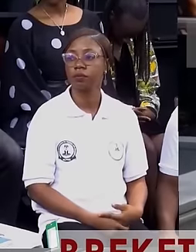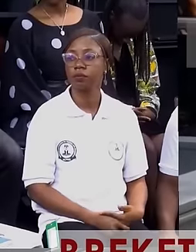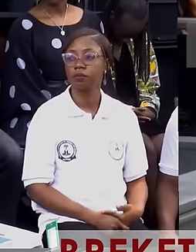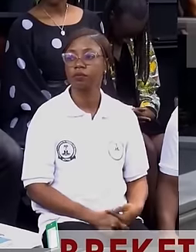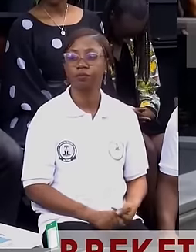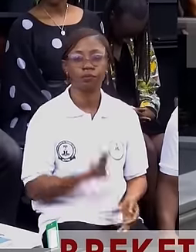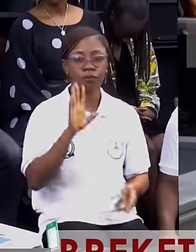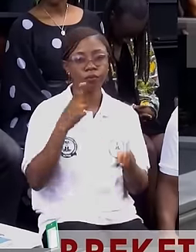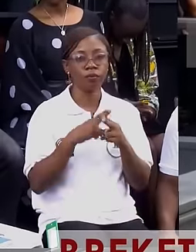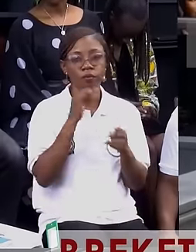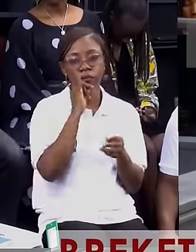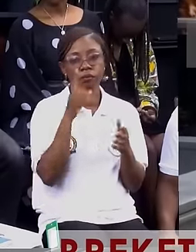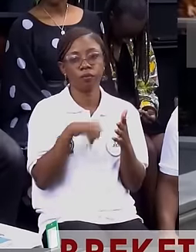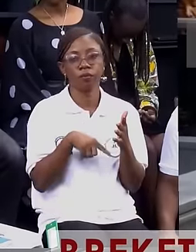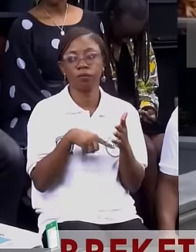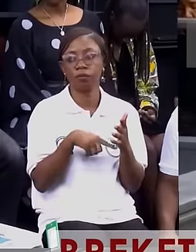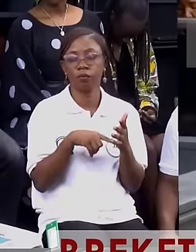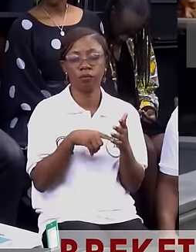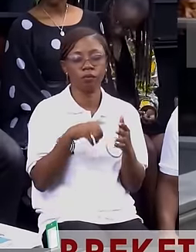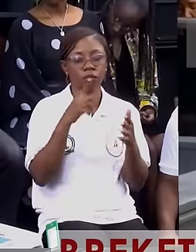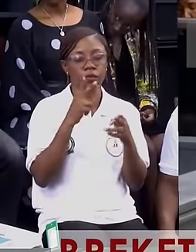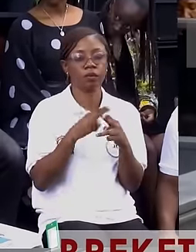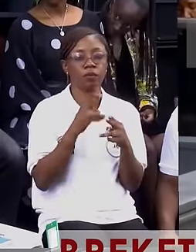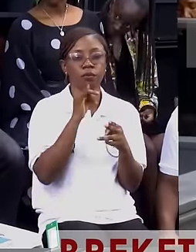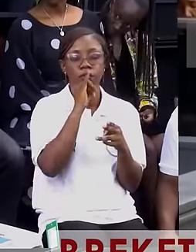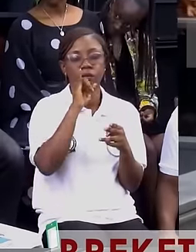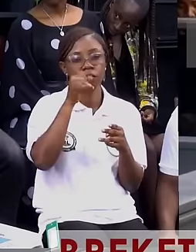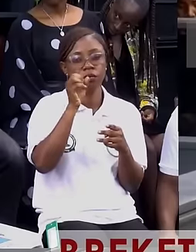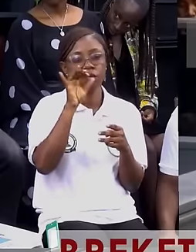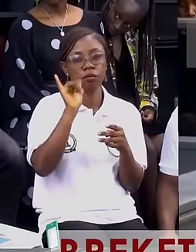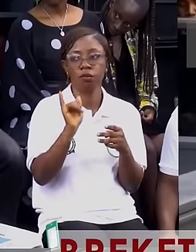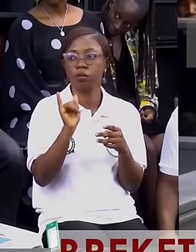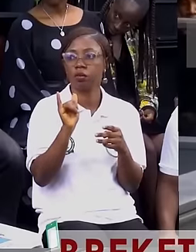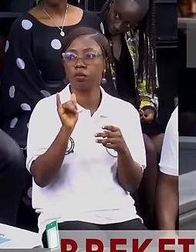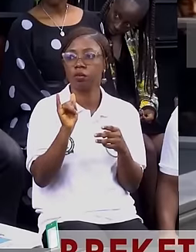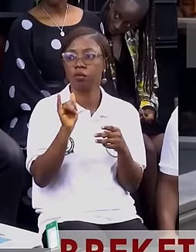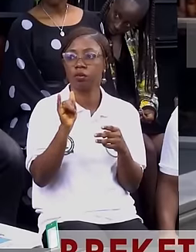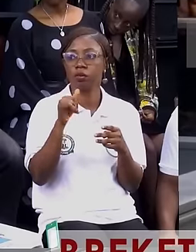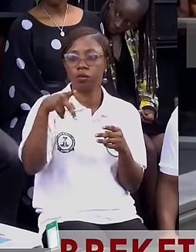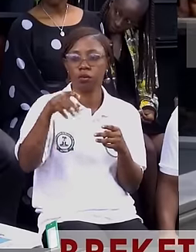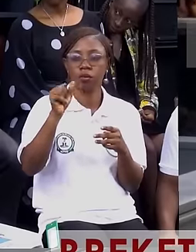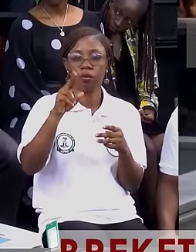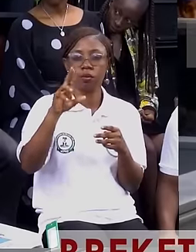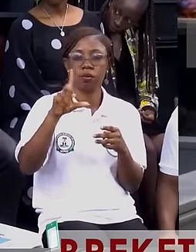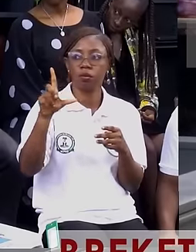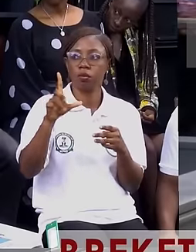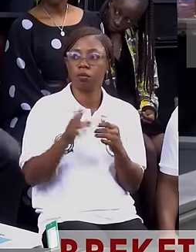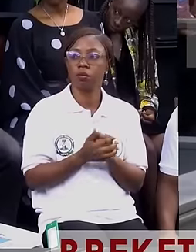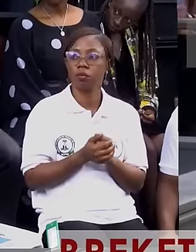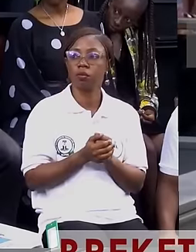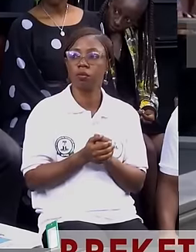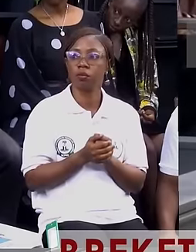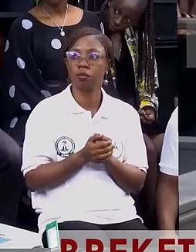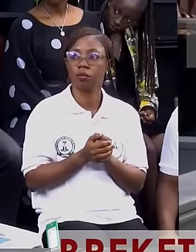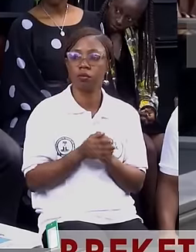Your name now? My name is Joy. My name is Joy. Joy who? Paul. Joy Paul. Yeah, good Tell morning, ordinary